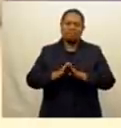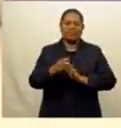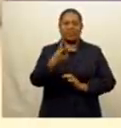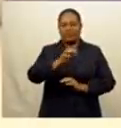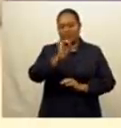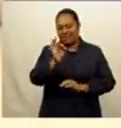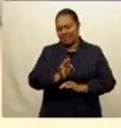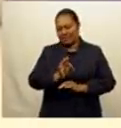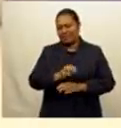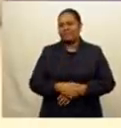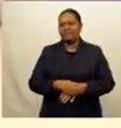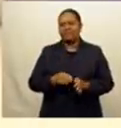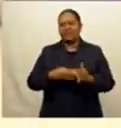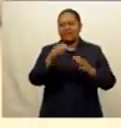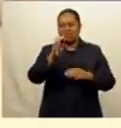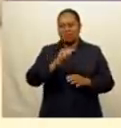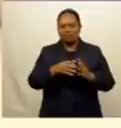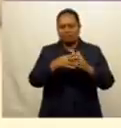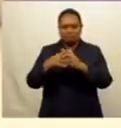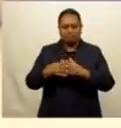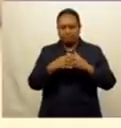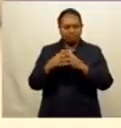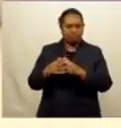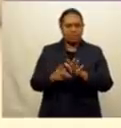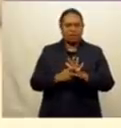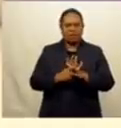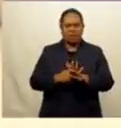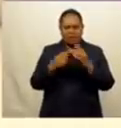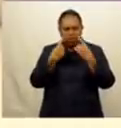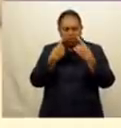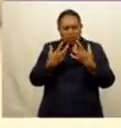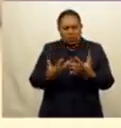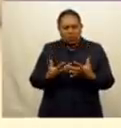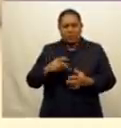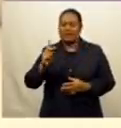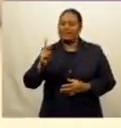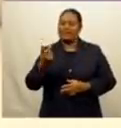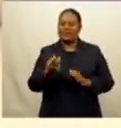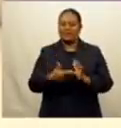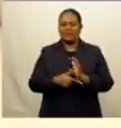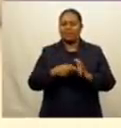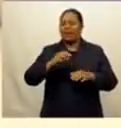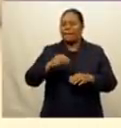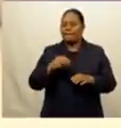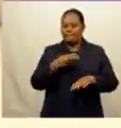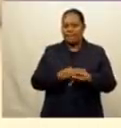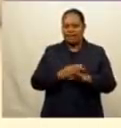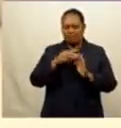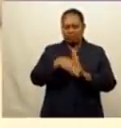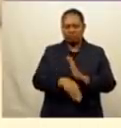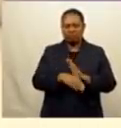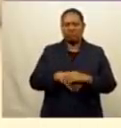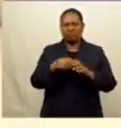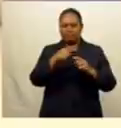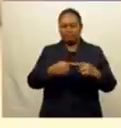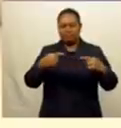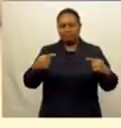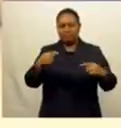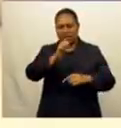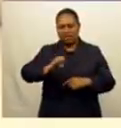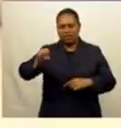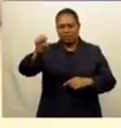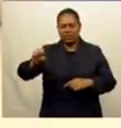3%. Meanwhile, the US dollar came under pressure and was heading for its second consecutive monthly loss against the euro and the pound.